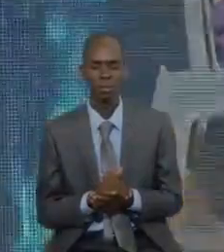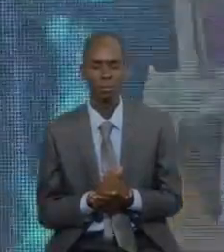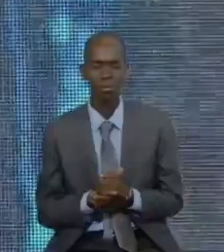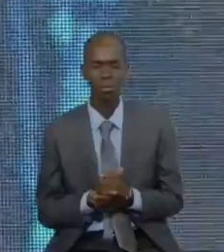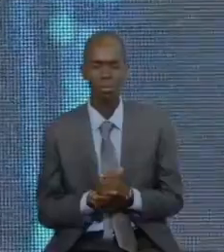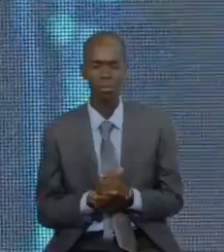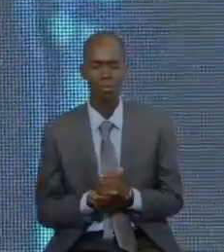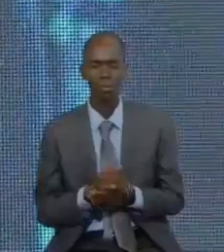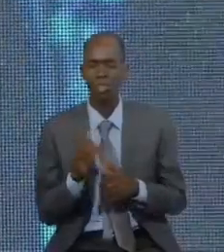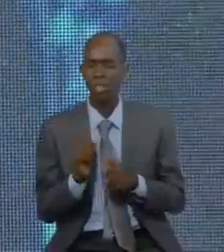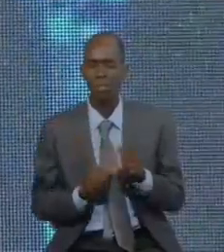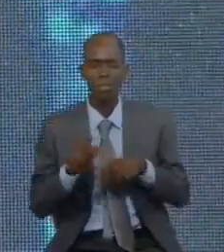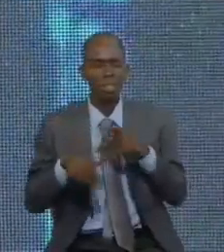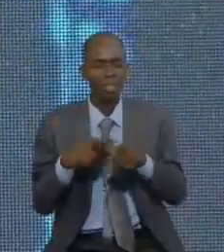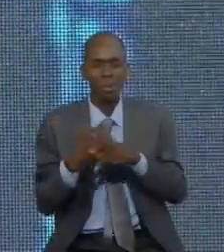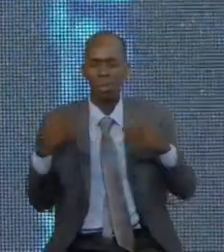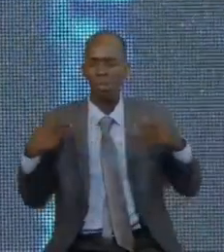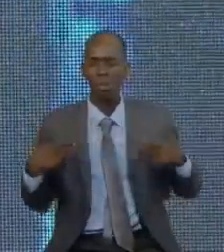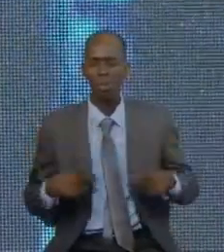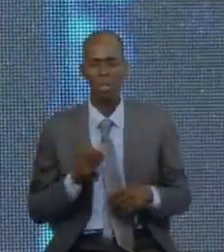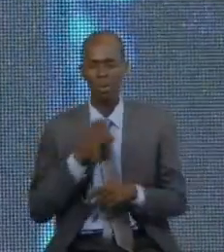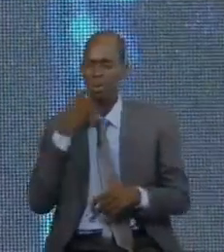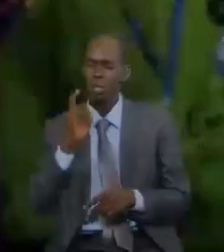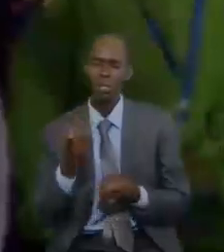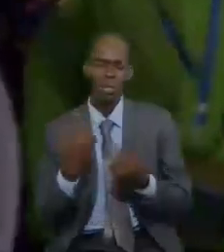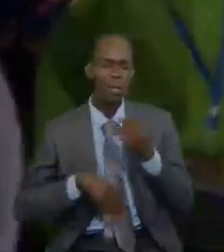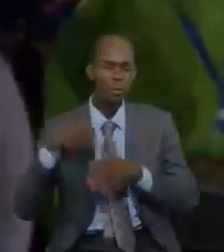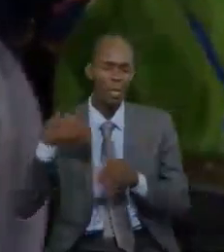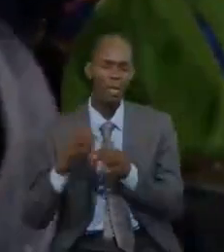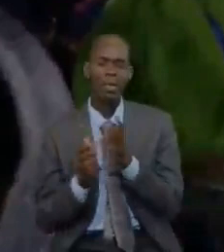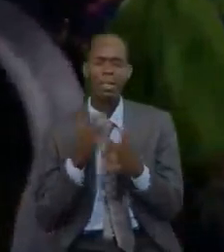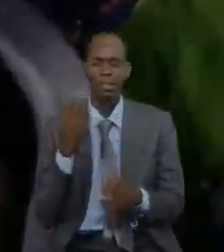Every form of pain, I command you, come out in Jesus'